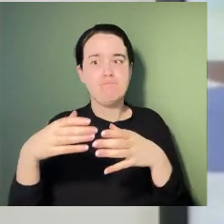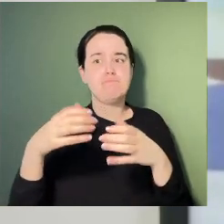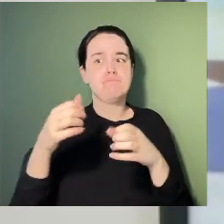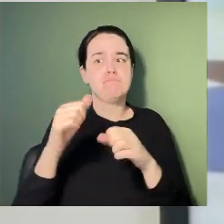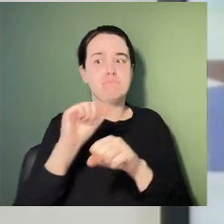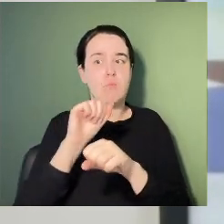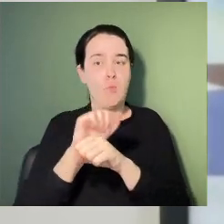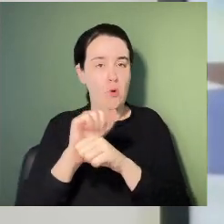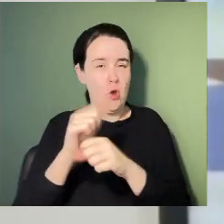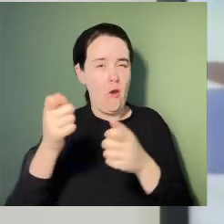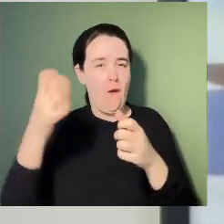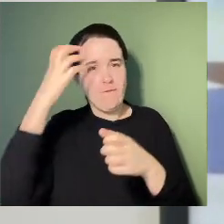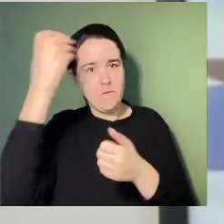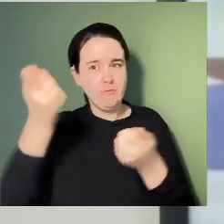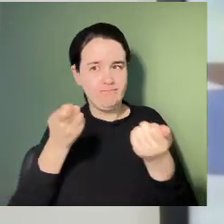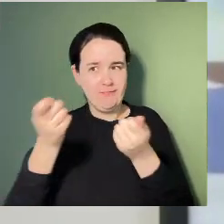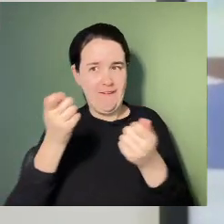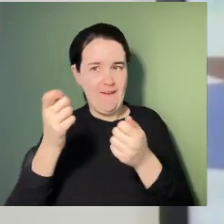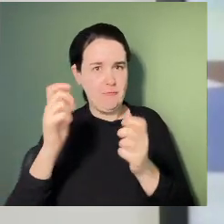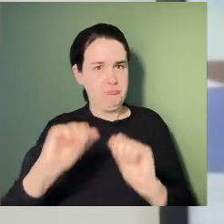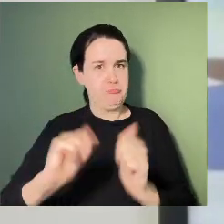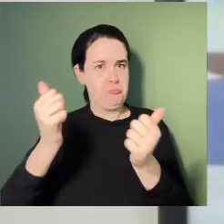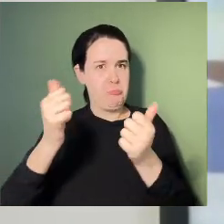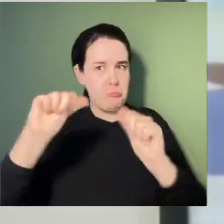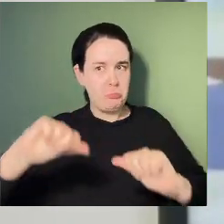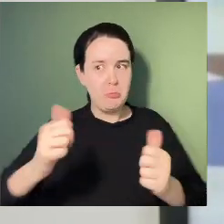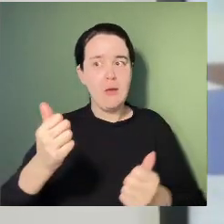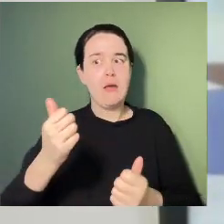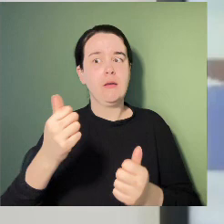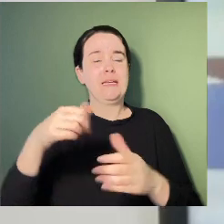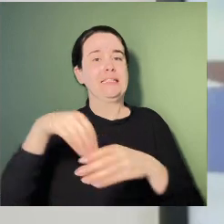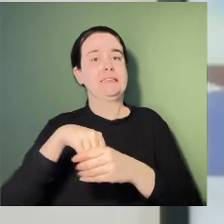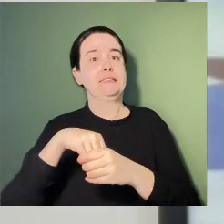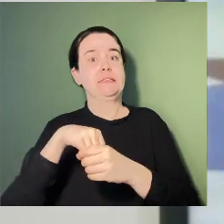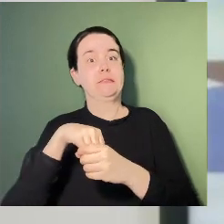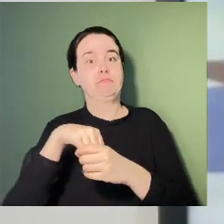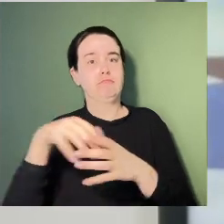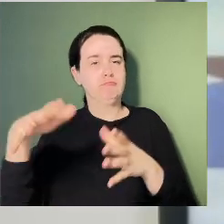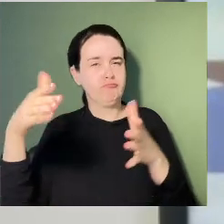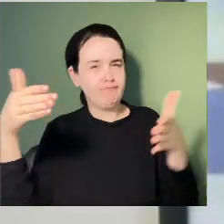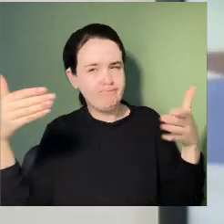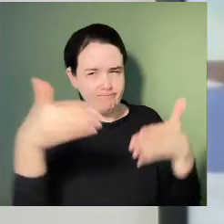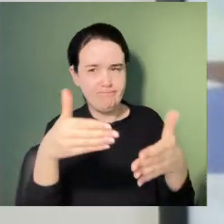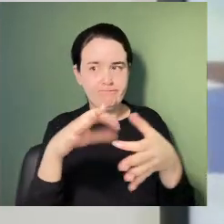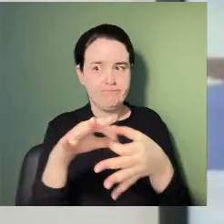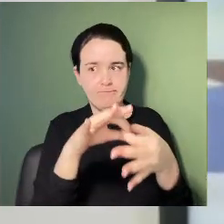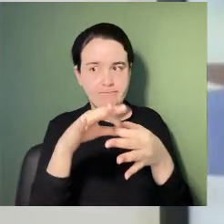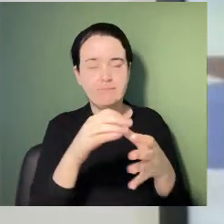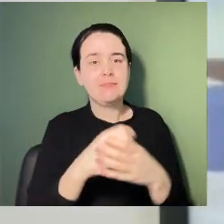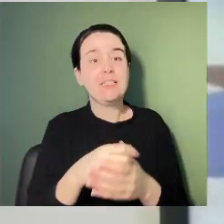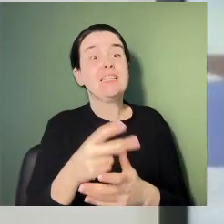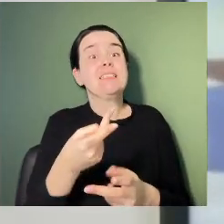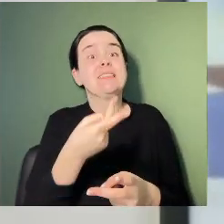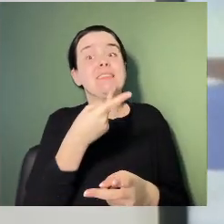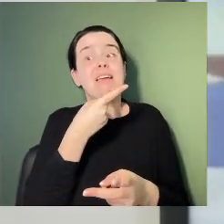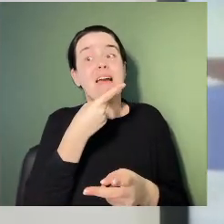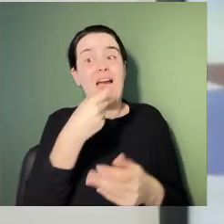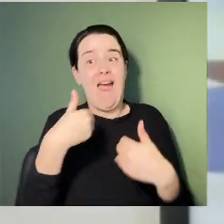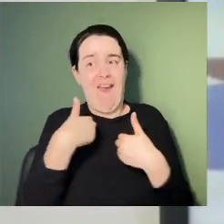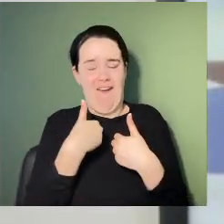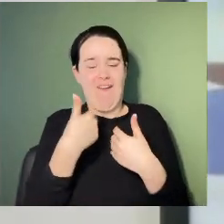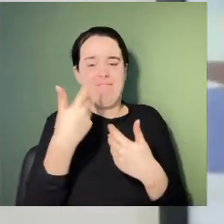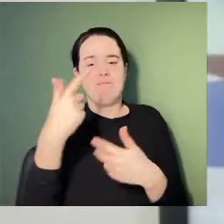able to govern effectively in a democracy. Secondly, we have work on electoral reform. And thirdly is